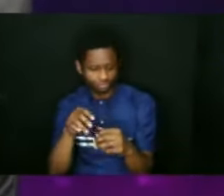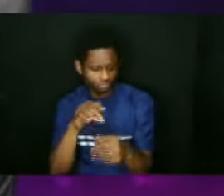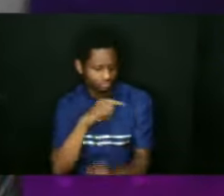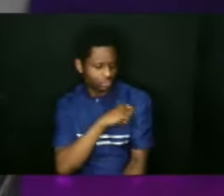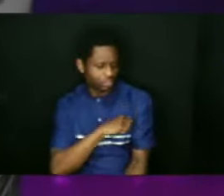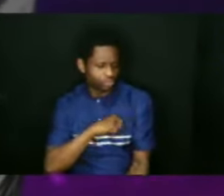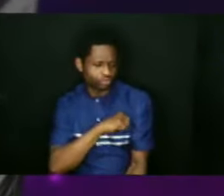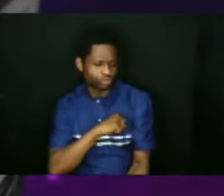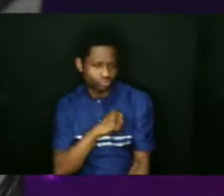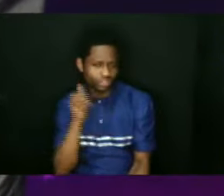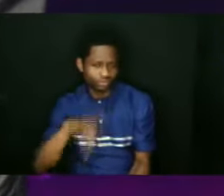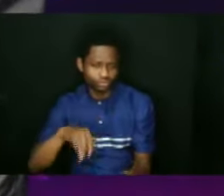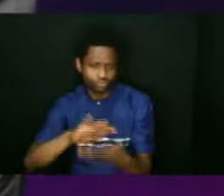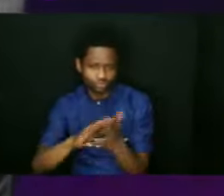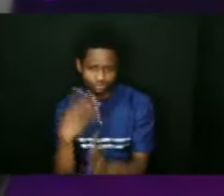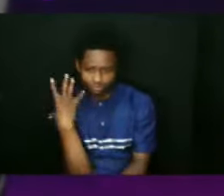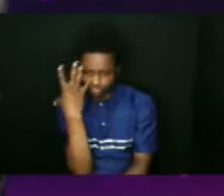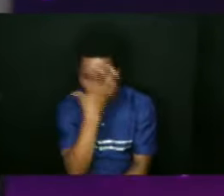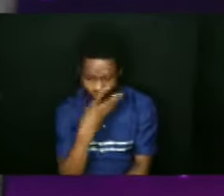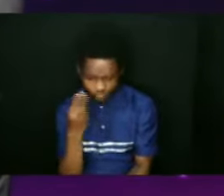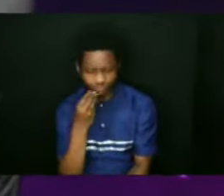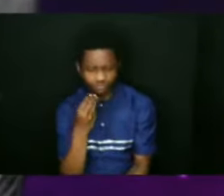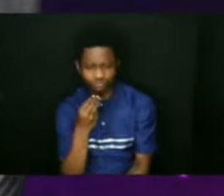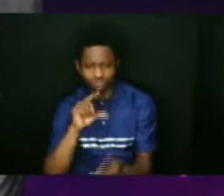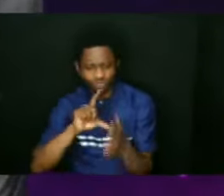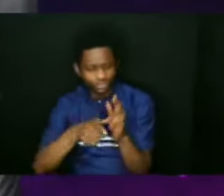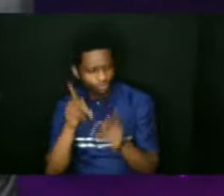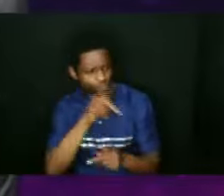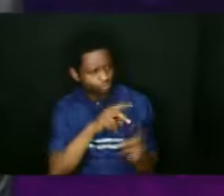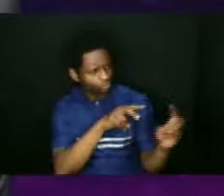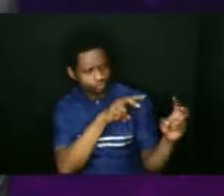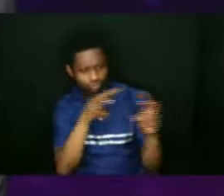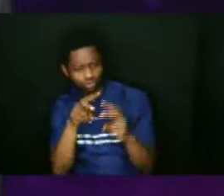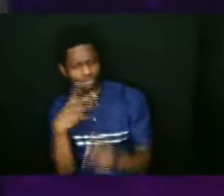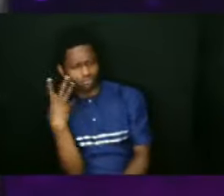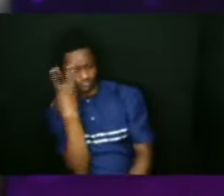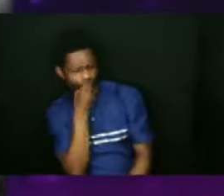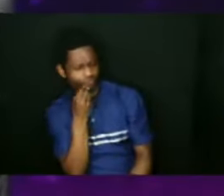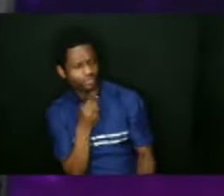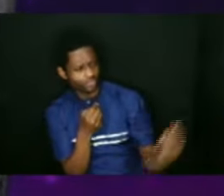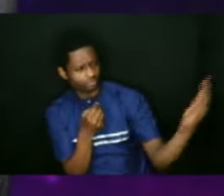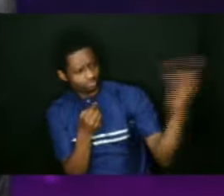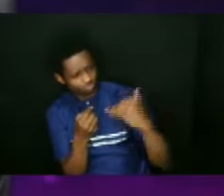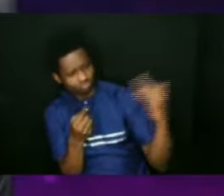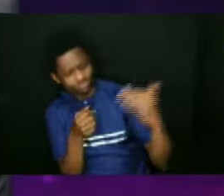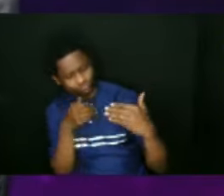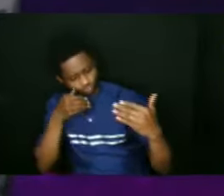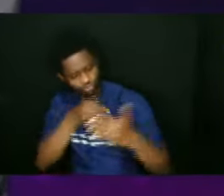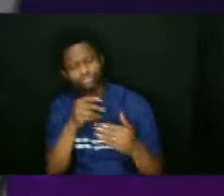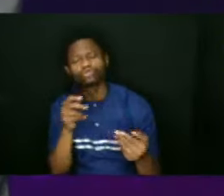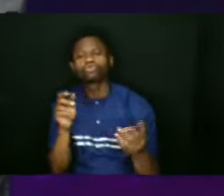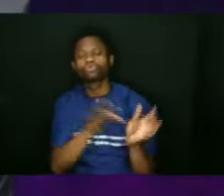virtue. That you will be glittering and you will be attractive.